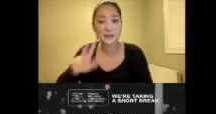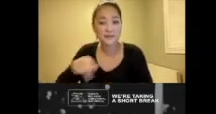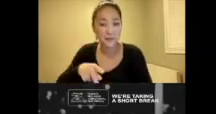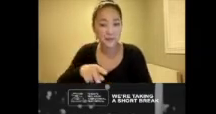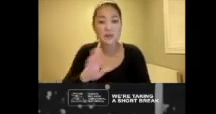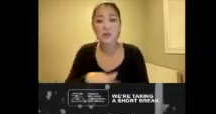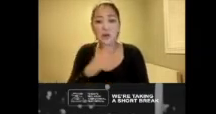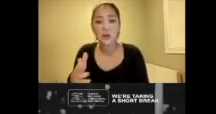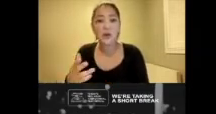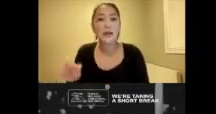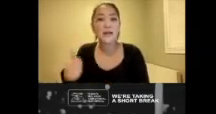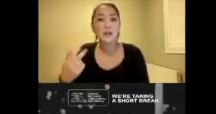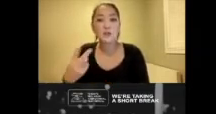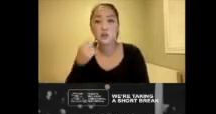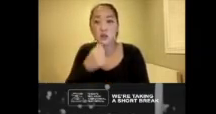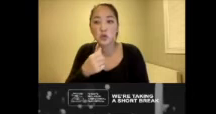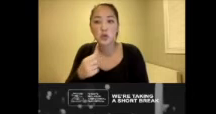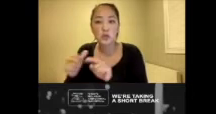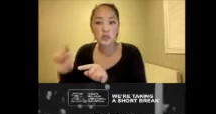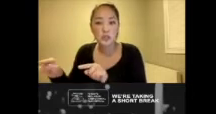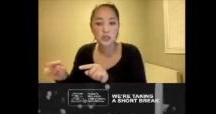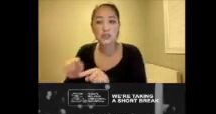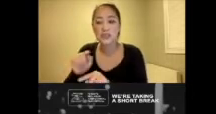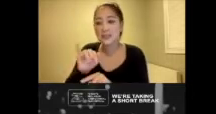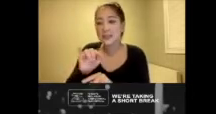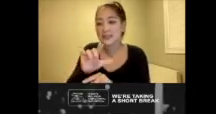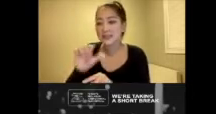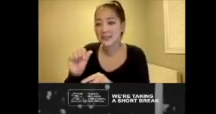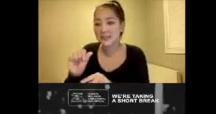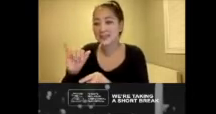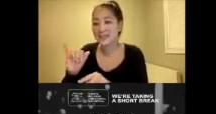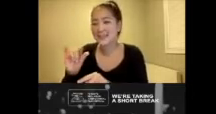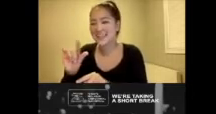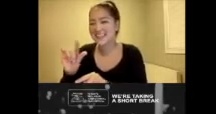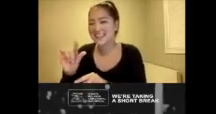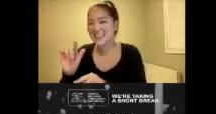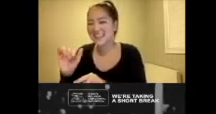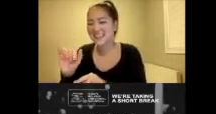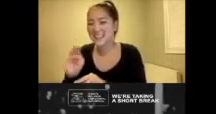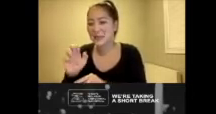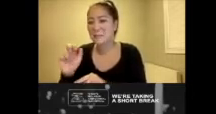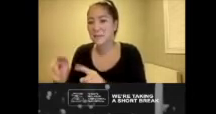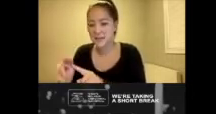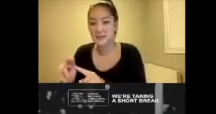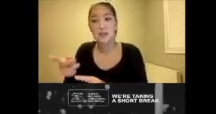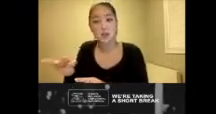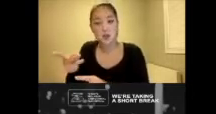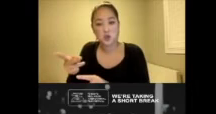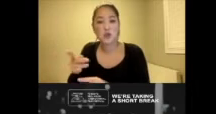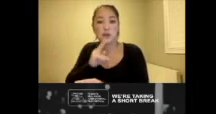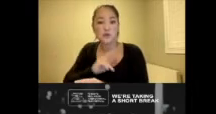two girls are Idol and Iman, kind of faux twins who are Somali. And what we really did